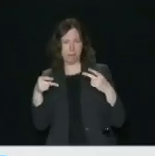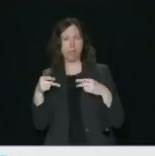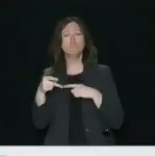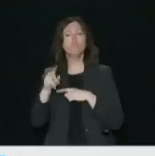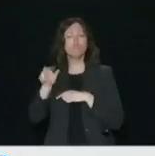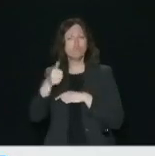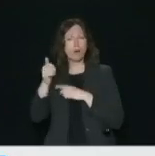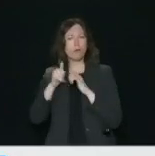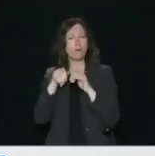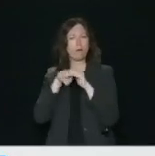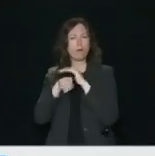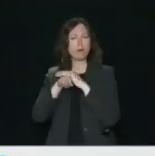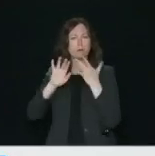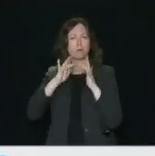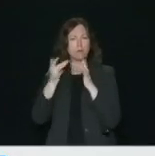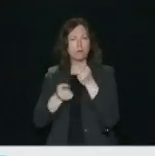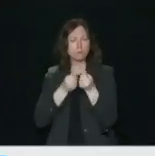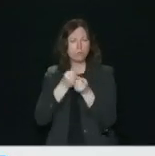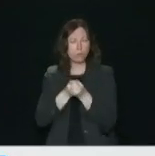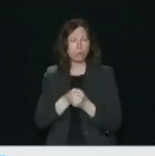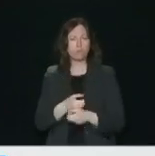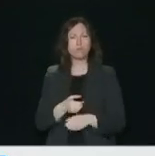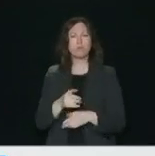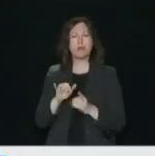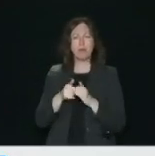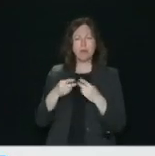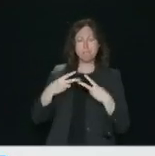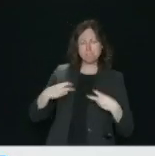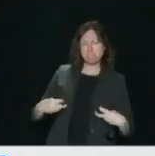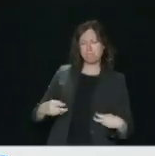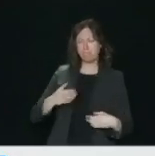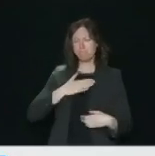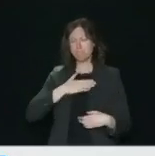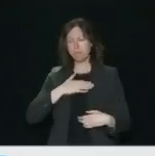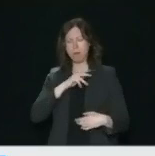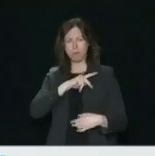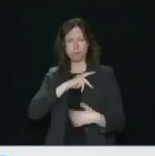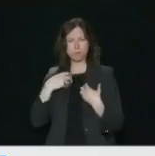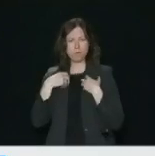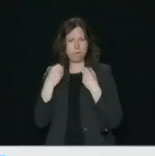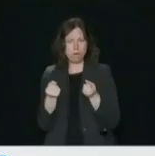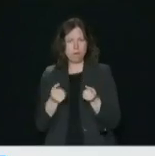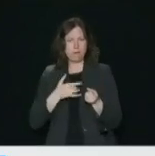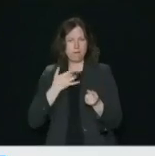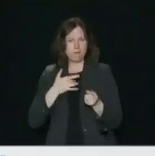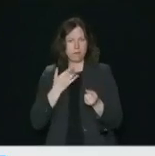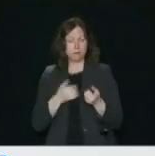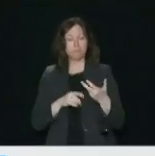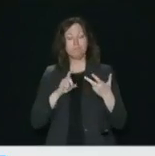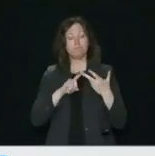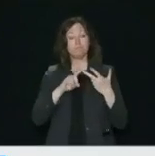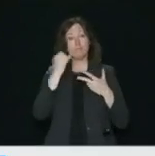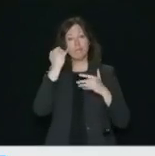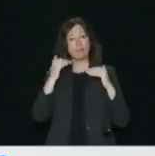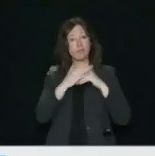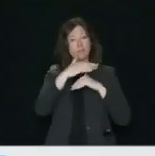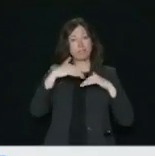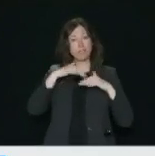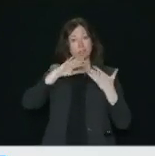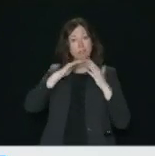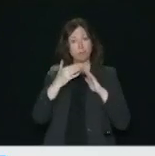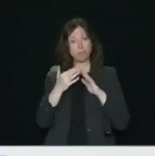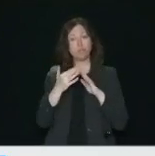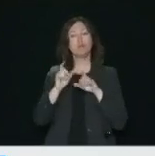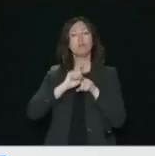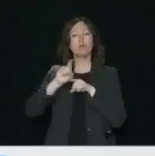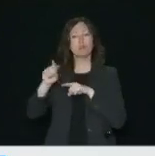you're eligible. Over the past 2 years, Canadians have shown tremendous capacity to adapt to change and uncertainty